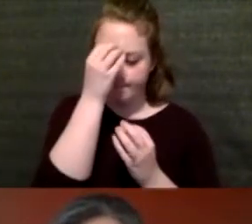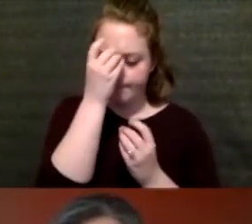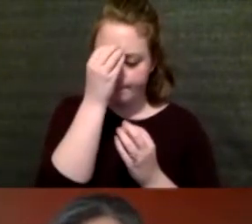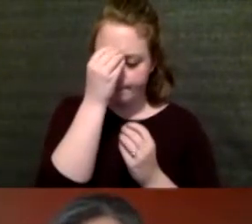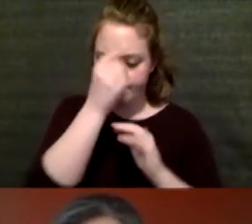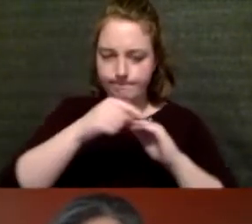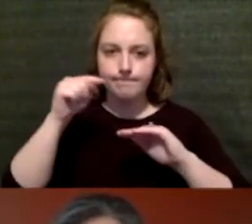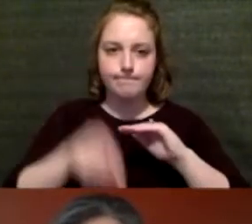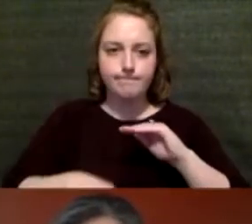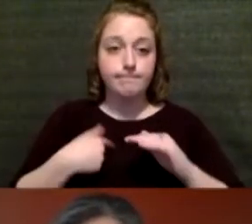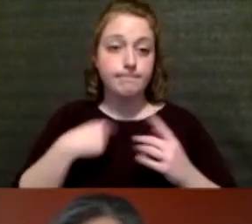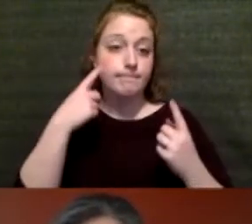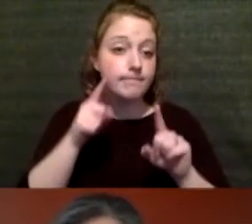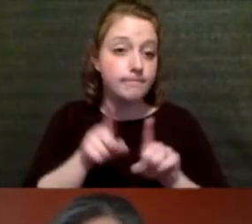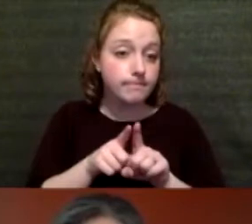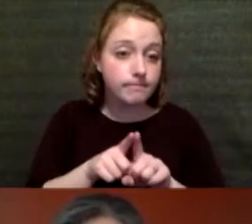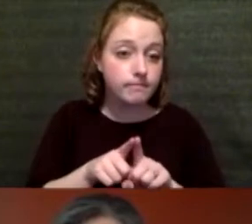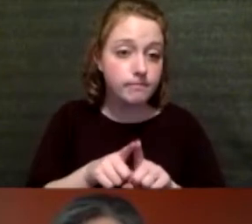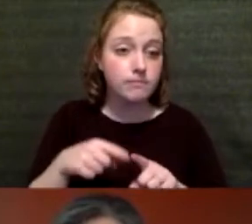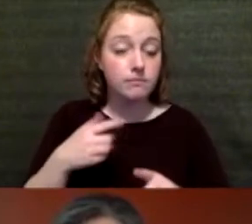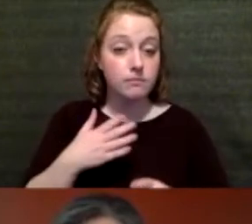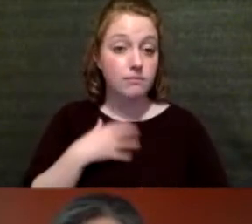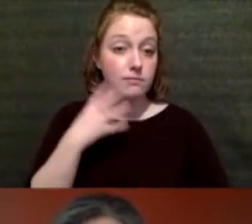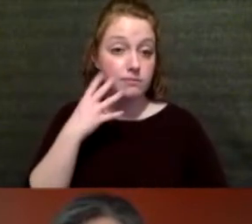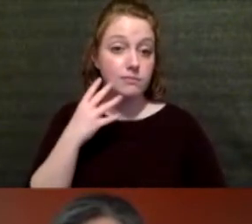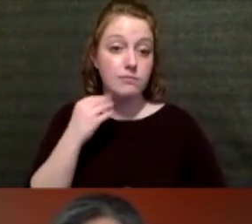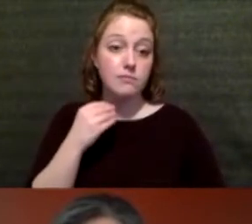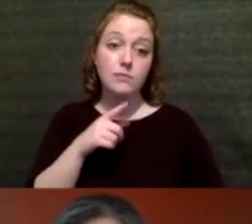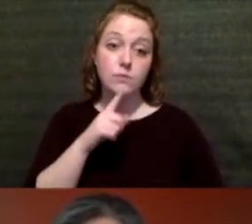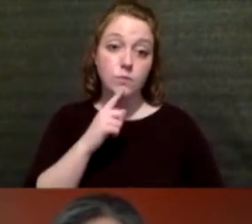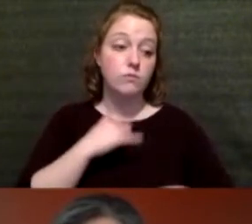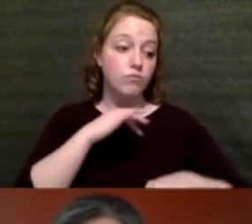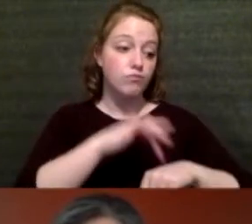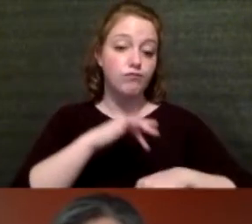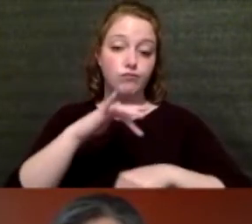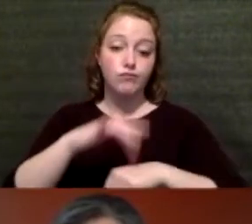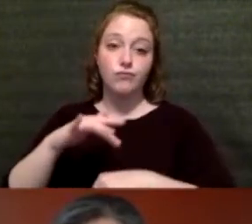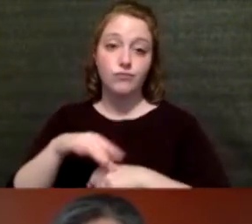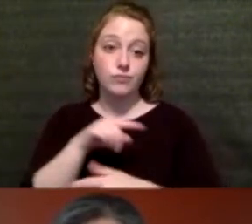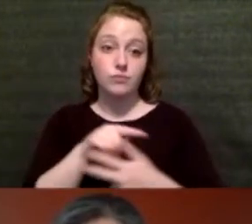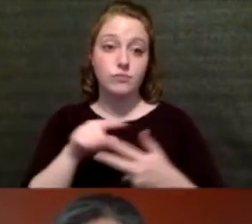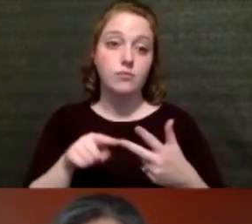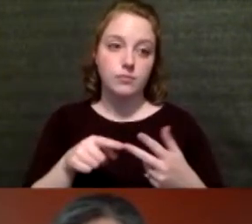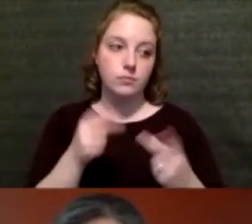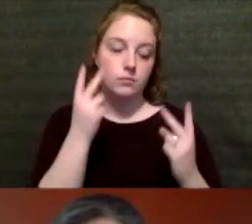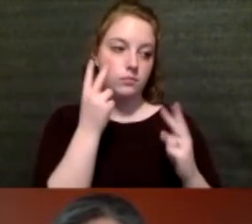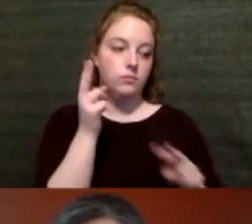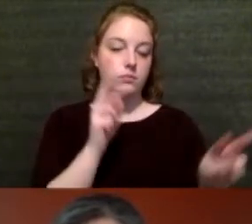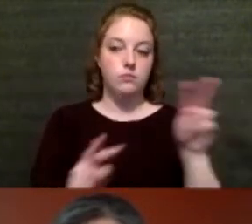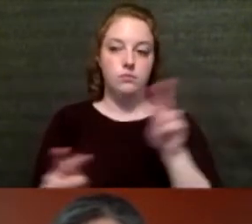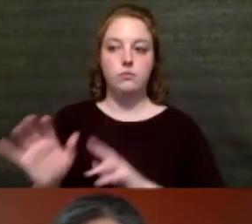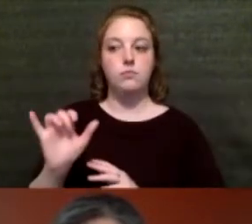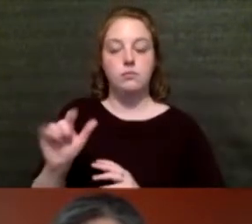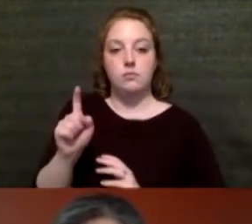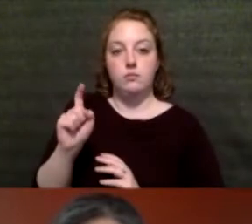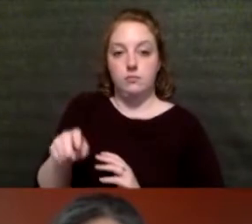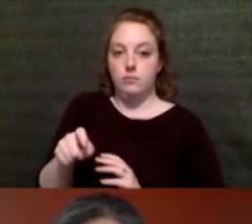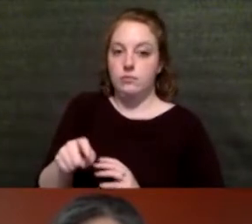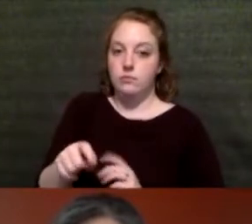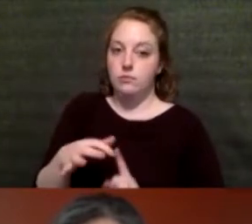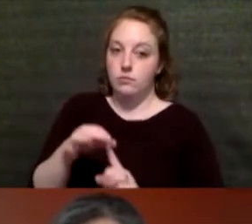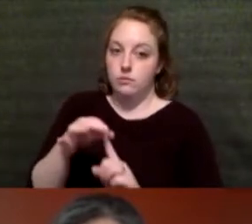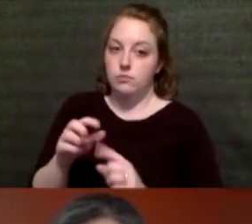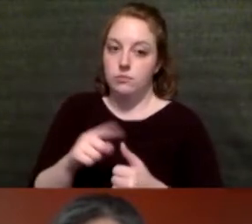I agree with those. And I've spent quite a bit of time on all three of these campuses and especially see the need at Alta Vista and at Kendrick